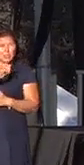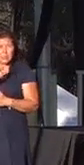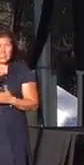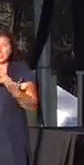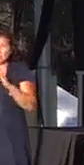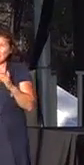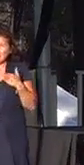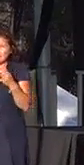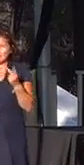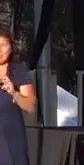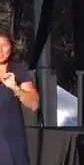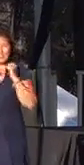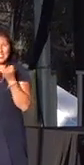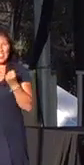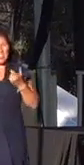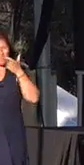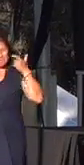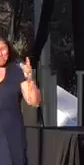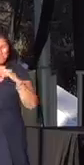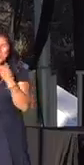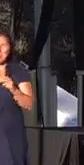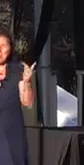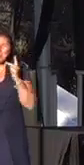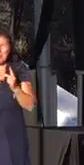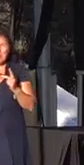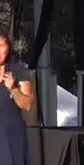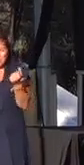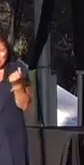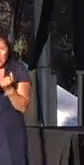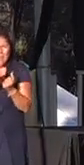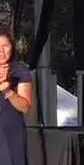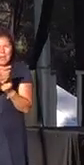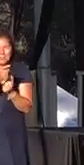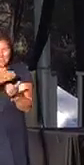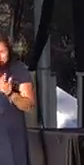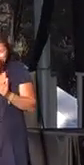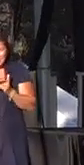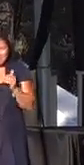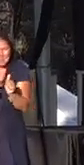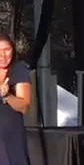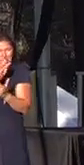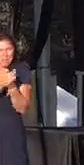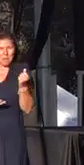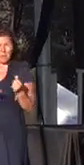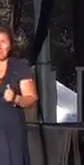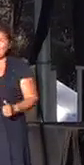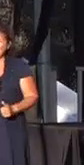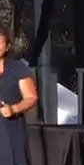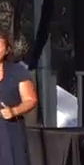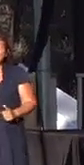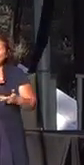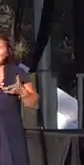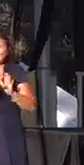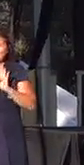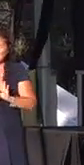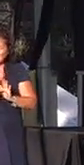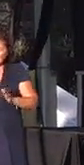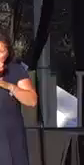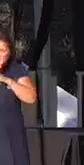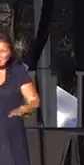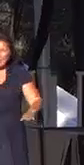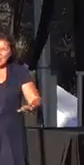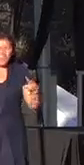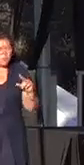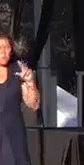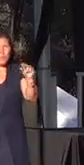and that there's a large group of people who are there to support them and look after them. Pride has not always been our way to show that we will not be silent, but